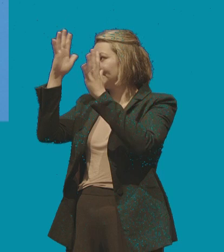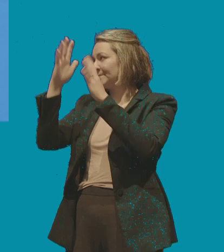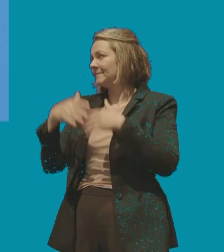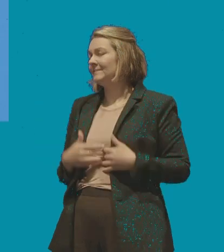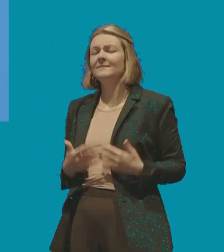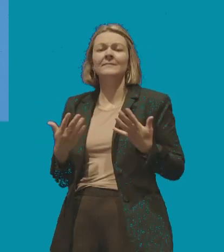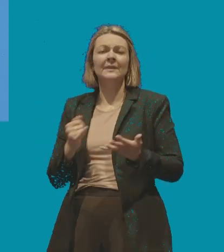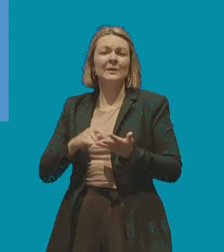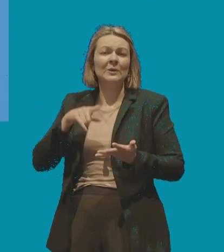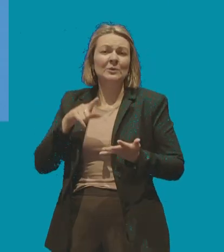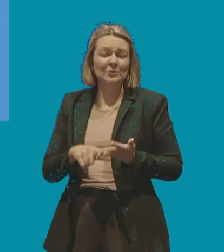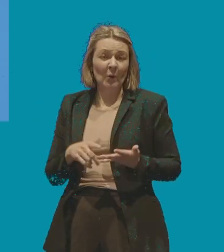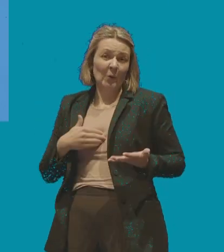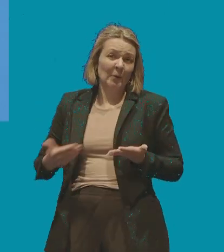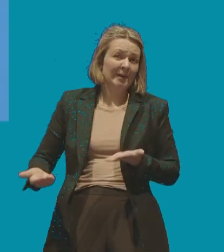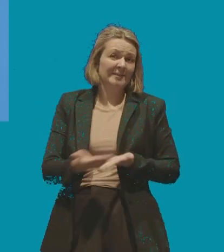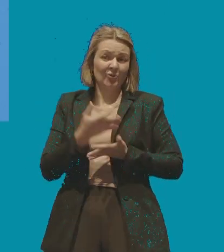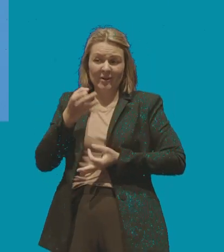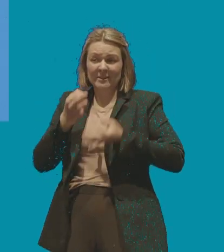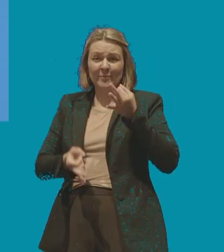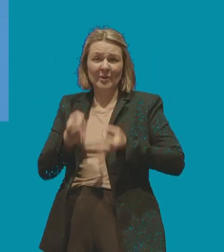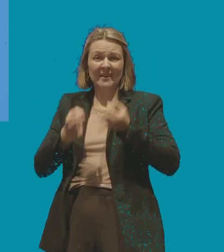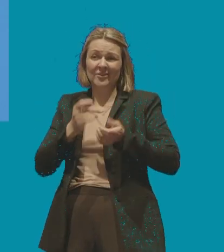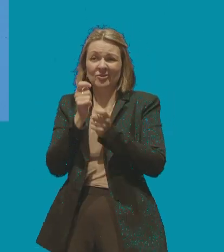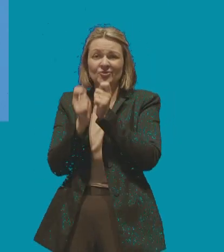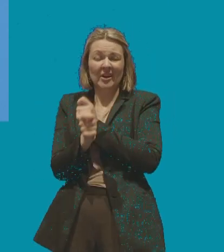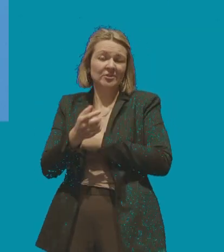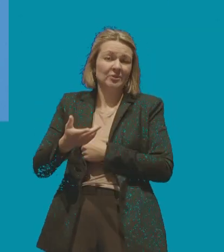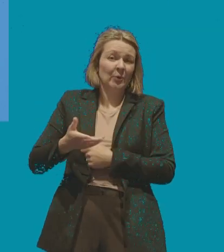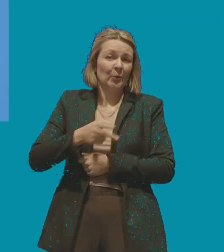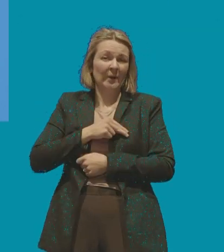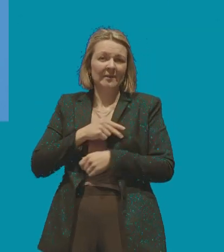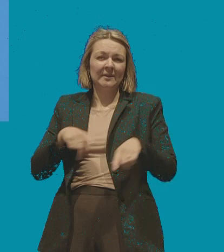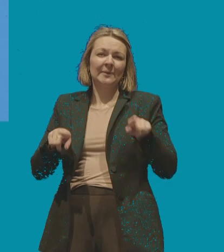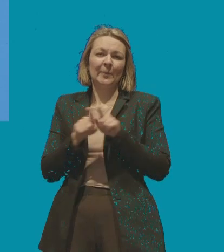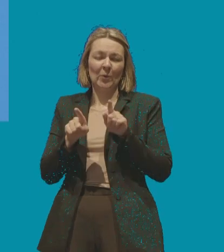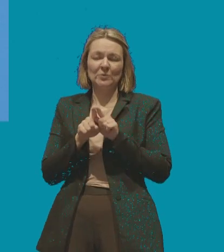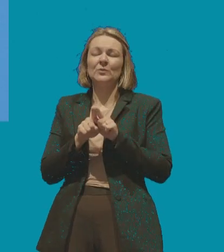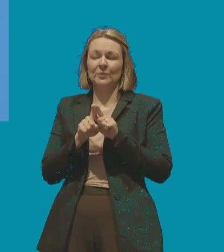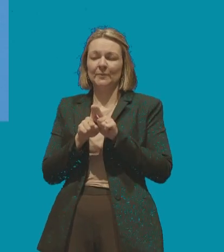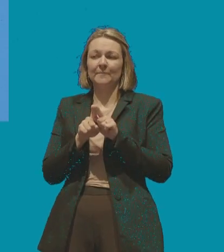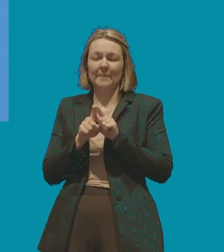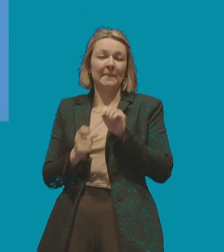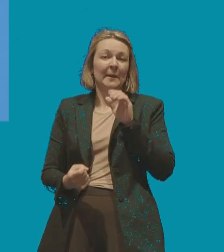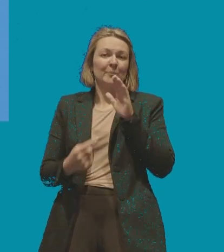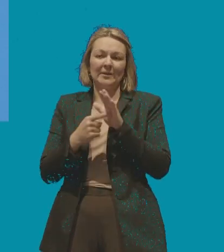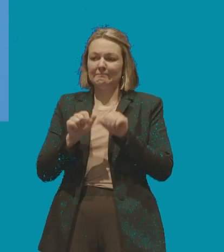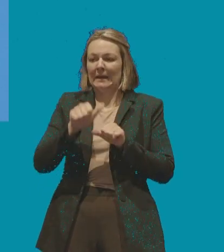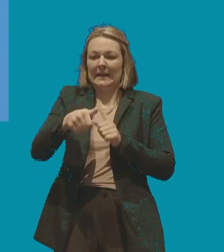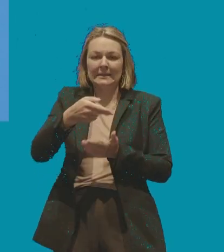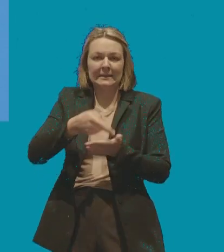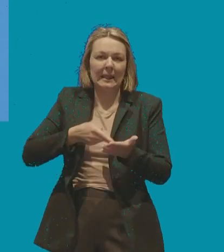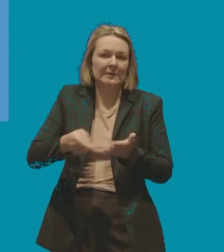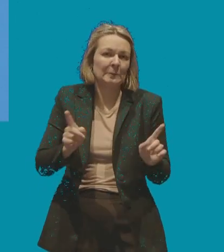So, securing political change, winning a new deal for workers, but also a third clear priorities, because whatever happens at the next